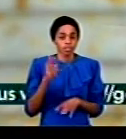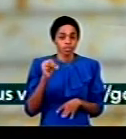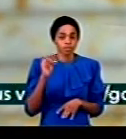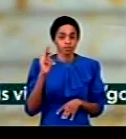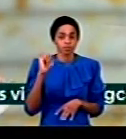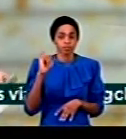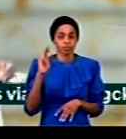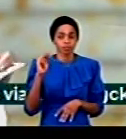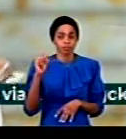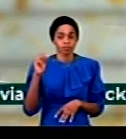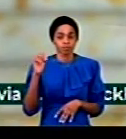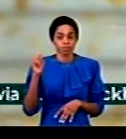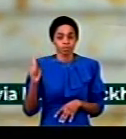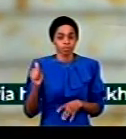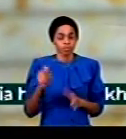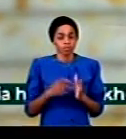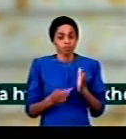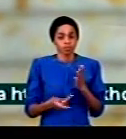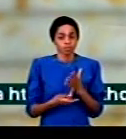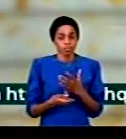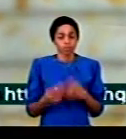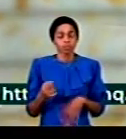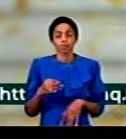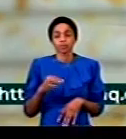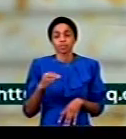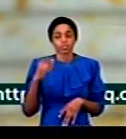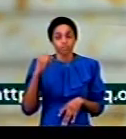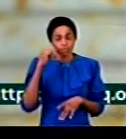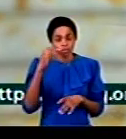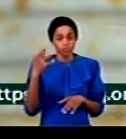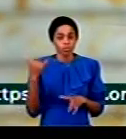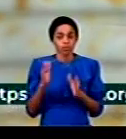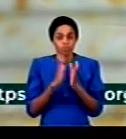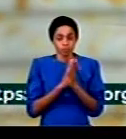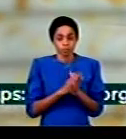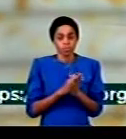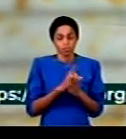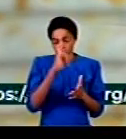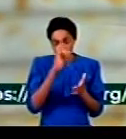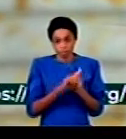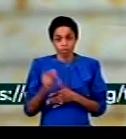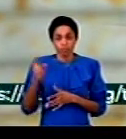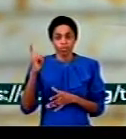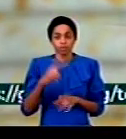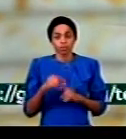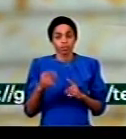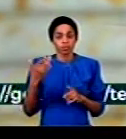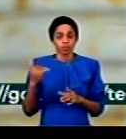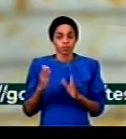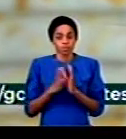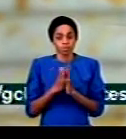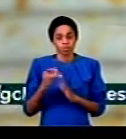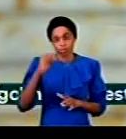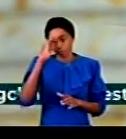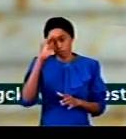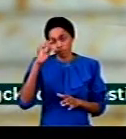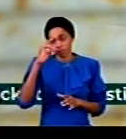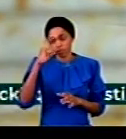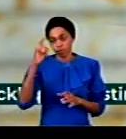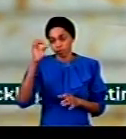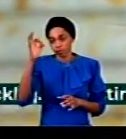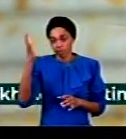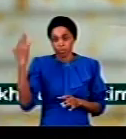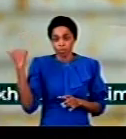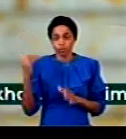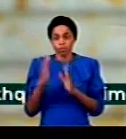Pastor Kumuyi was praying. When he asked us to stand up, we should lay our hands. I laid my hands on my woman. We were praying. Something coiled, as if there was a wide wind